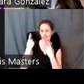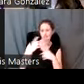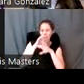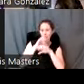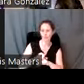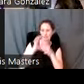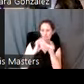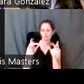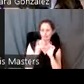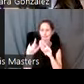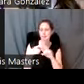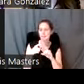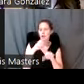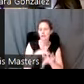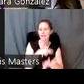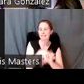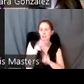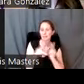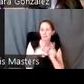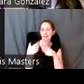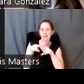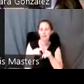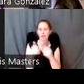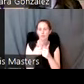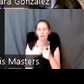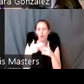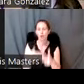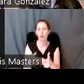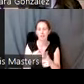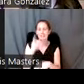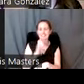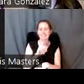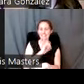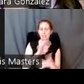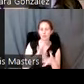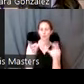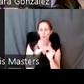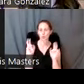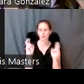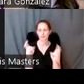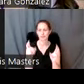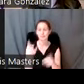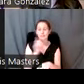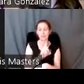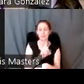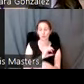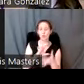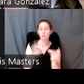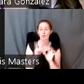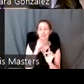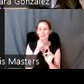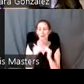about indigenous peoples often align with what we might refer to as single stories. Single stories are the kinds of flattened